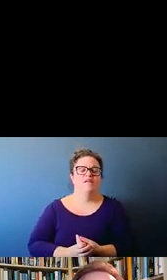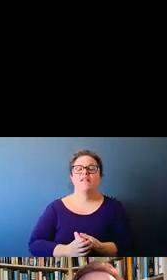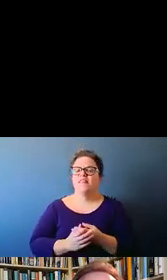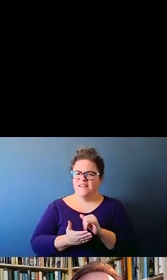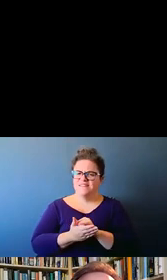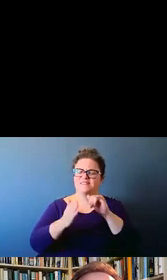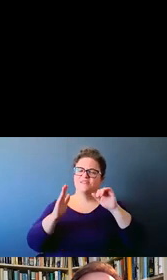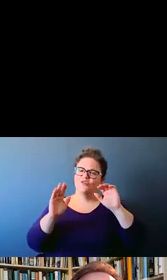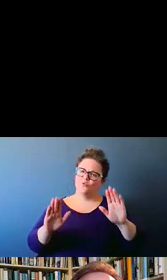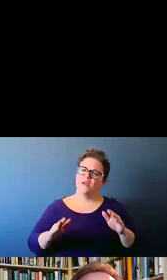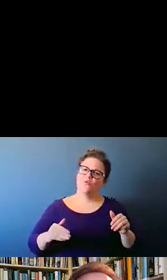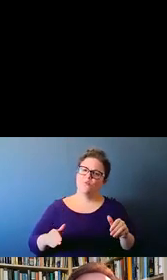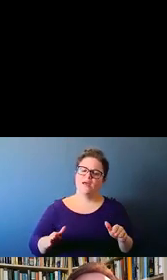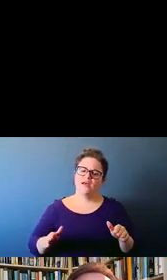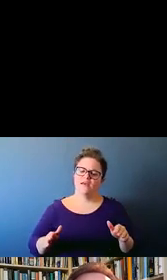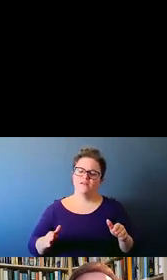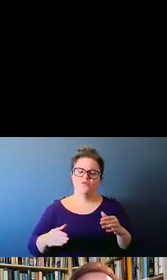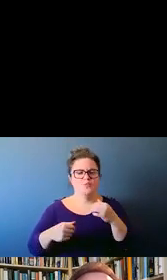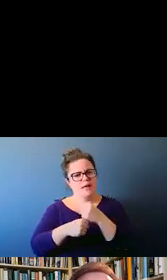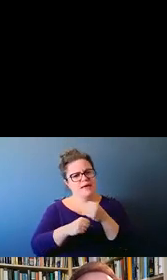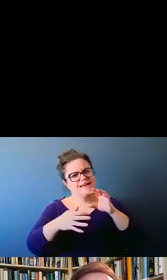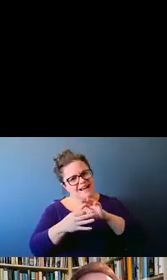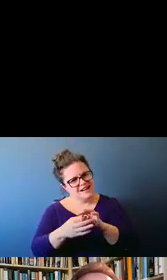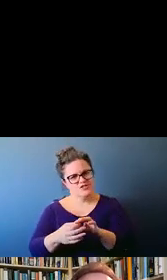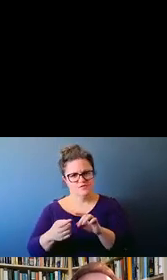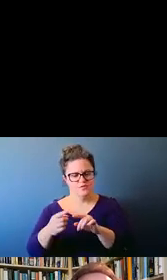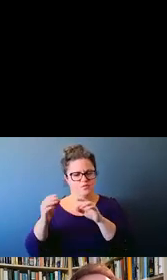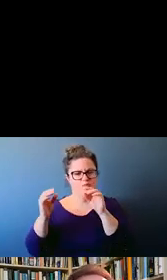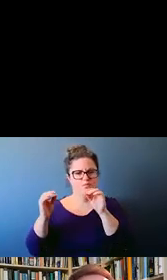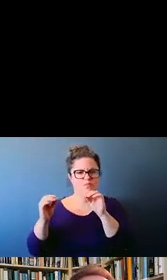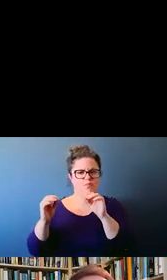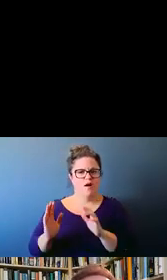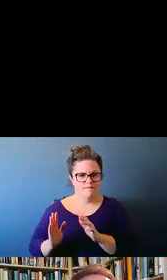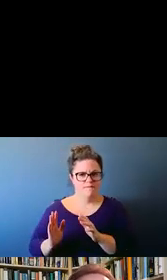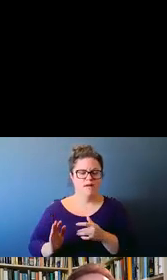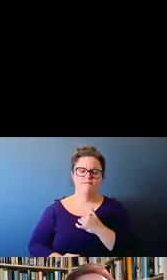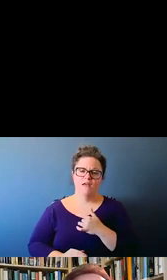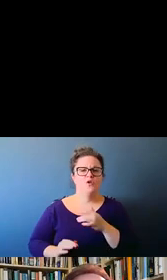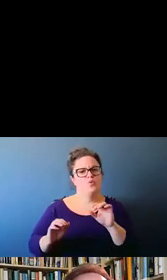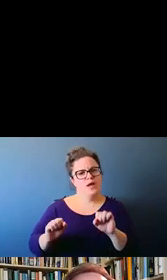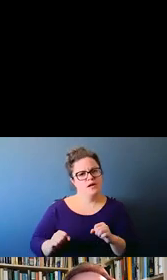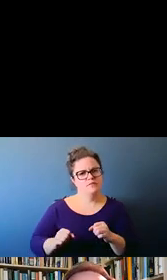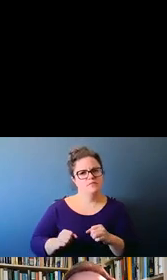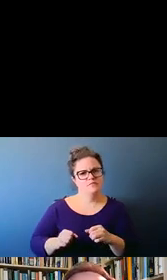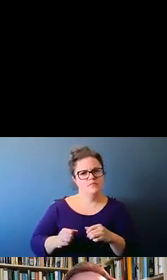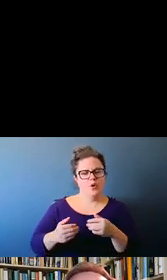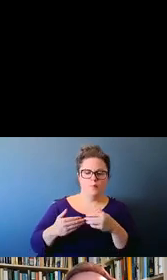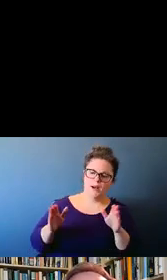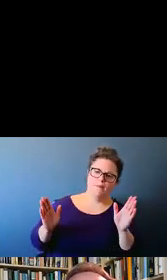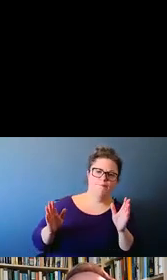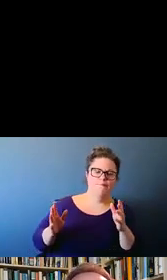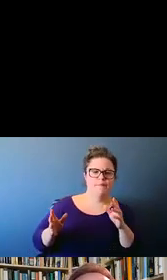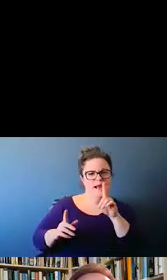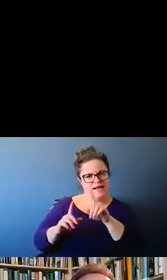and make that connection and to feel like you can open up and ask questions later on as you're